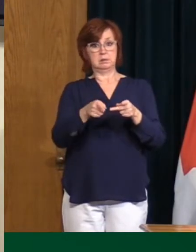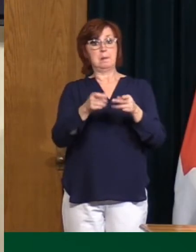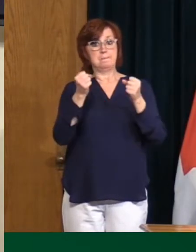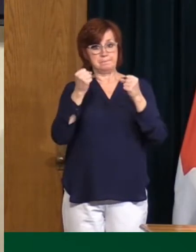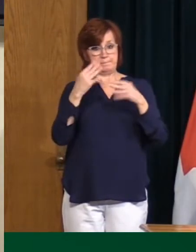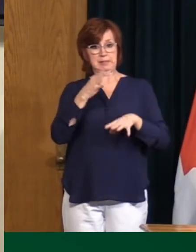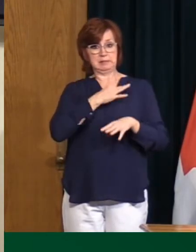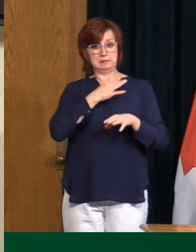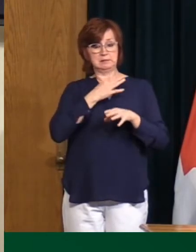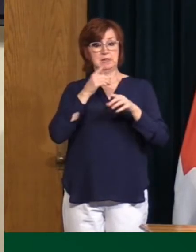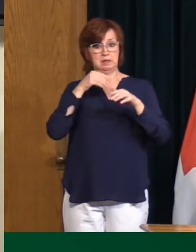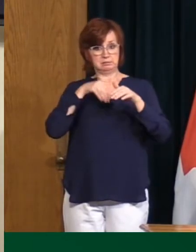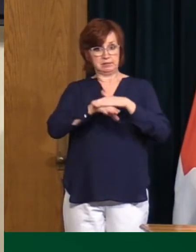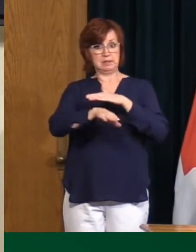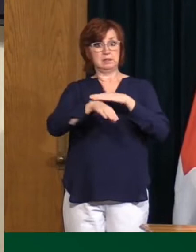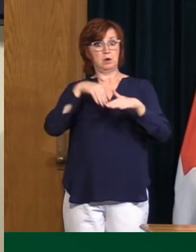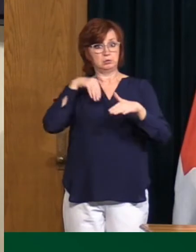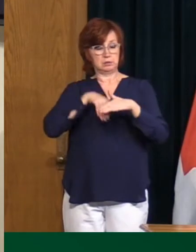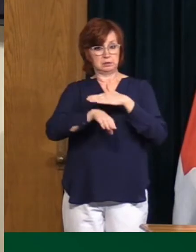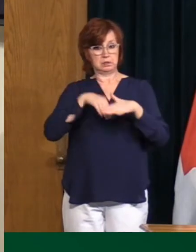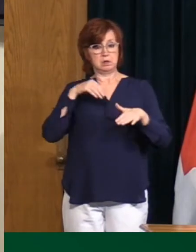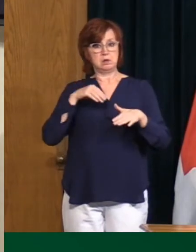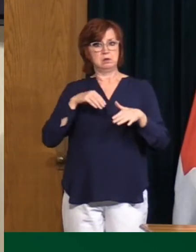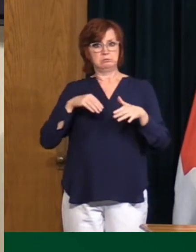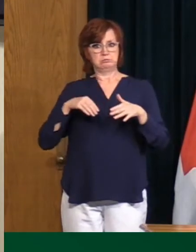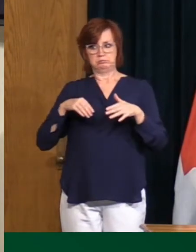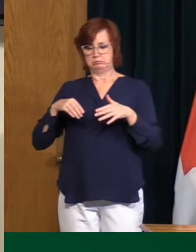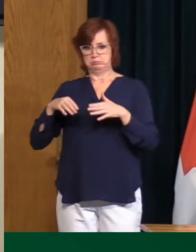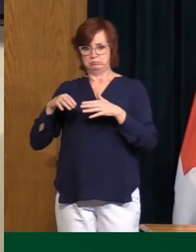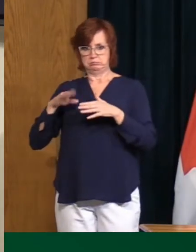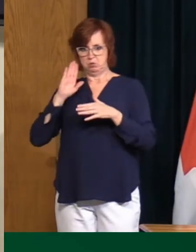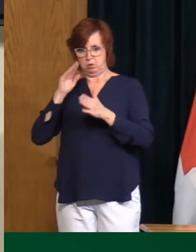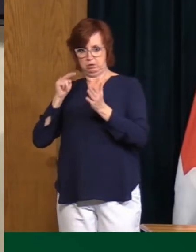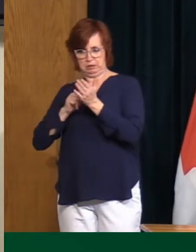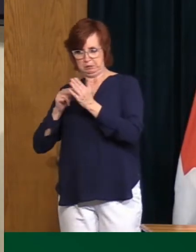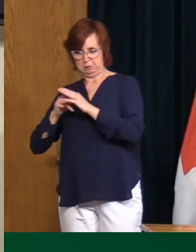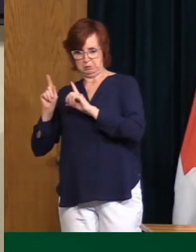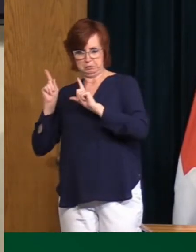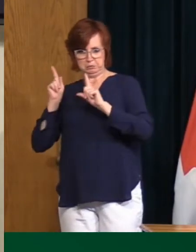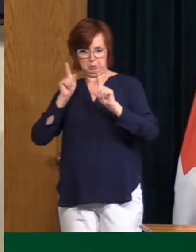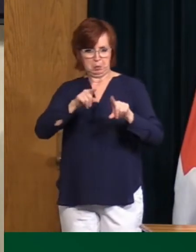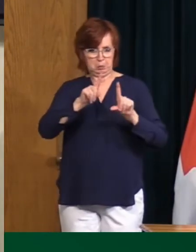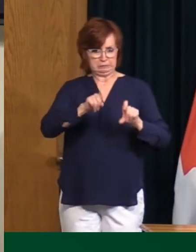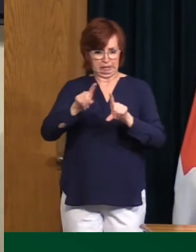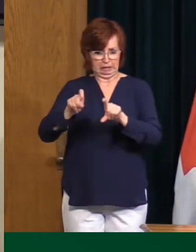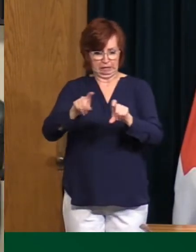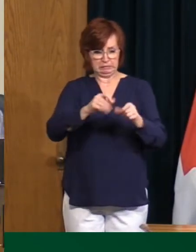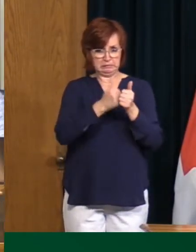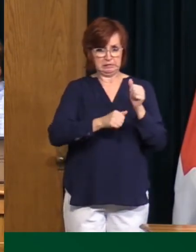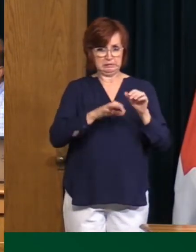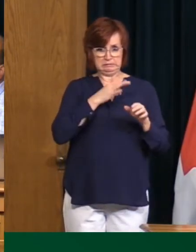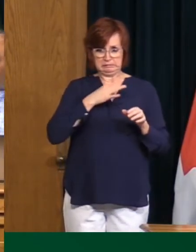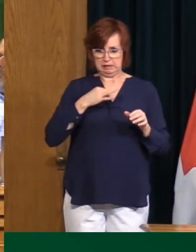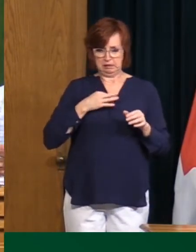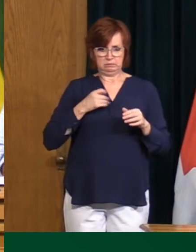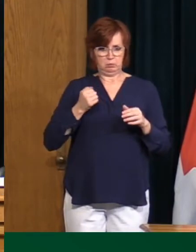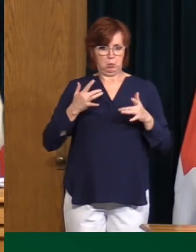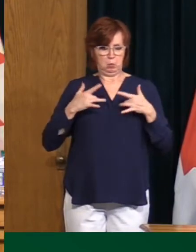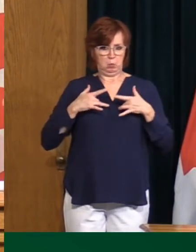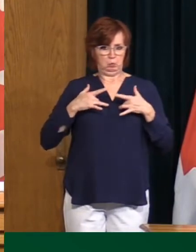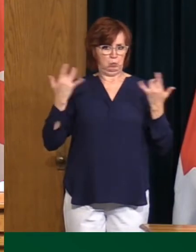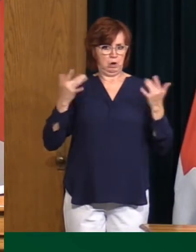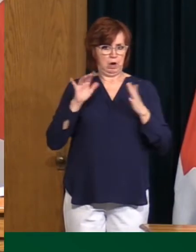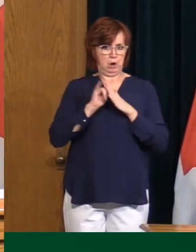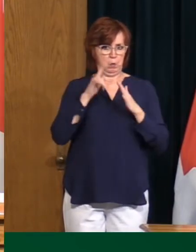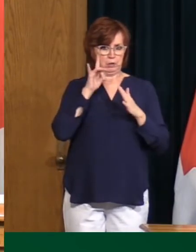So it's a good question, Zach. We have not worked through all the details on how we will apply that testing, whether or not we will be showing up directly at work